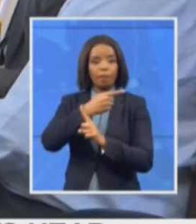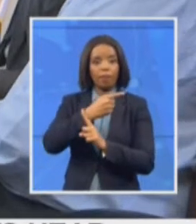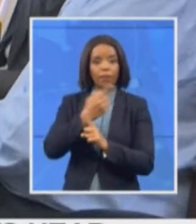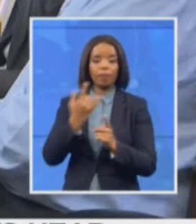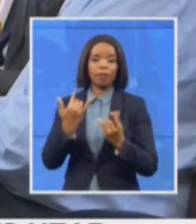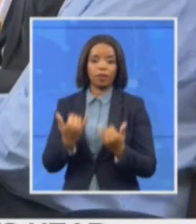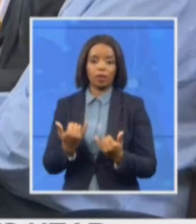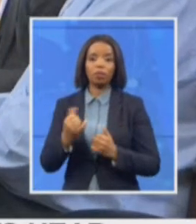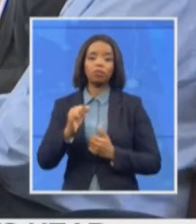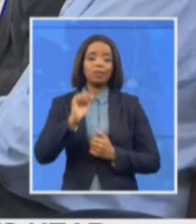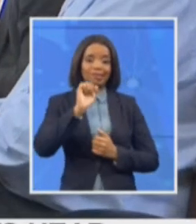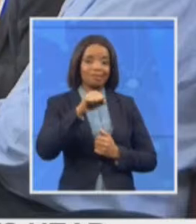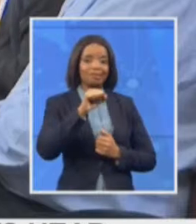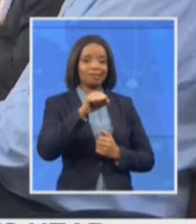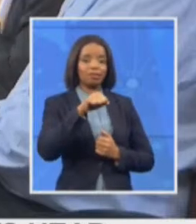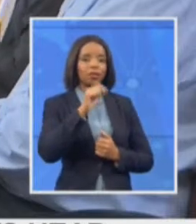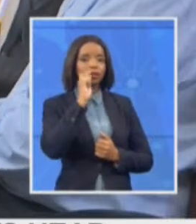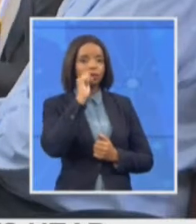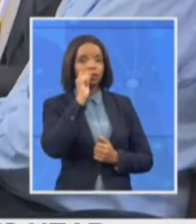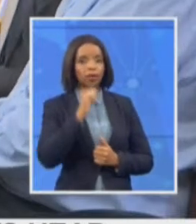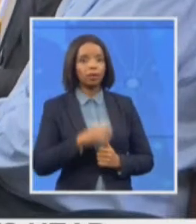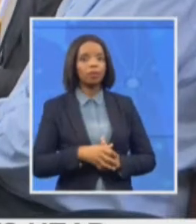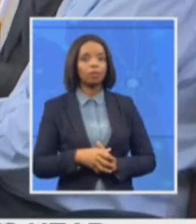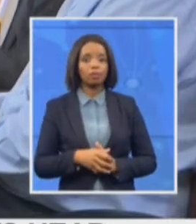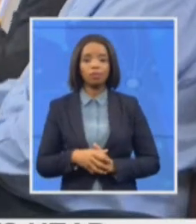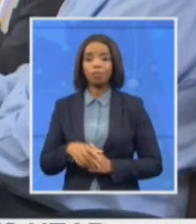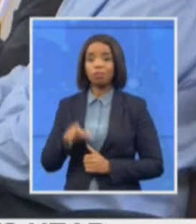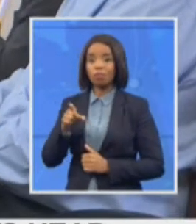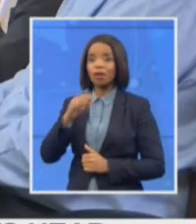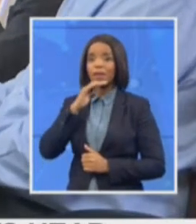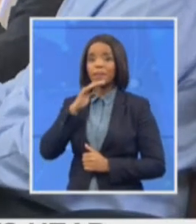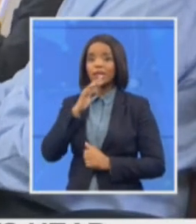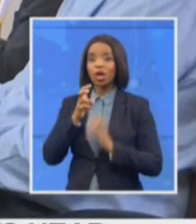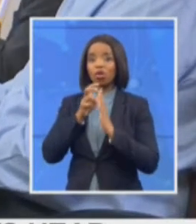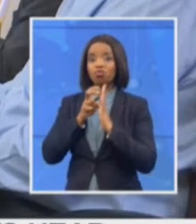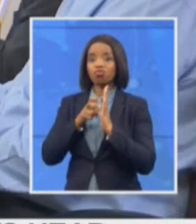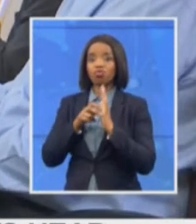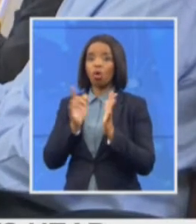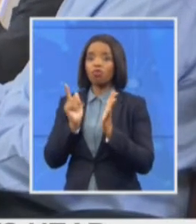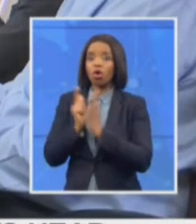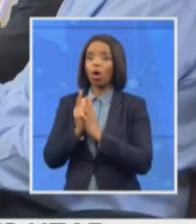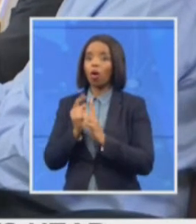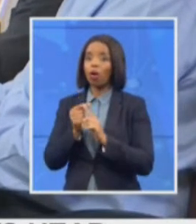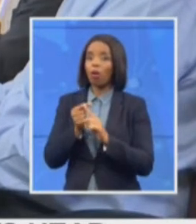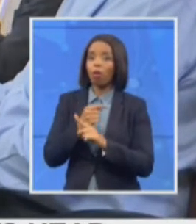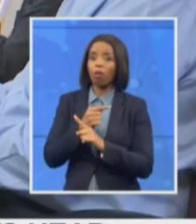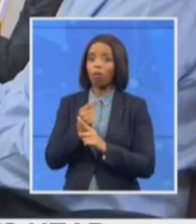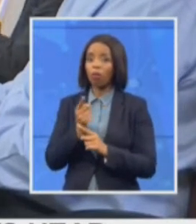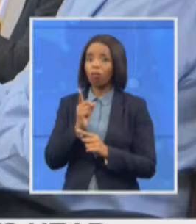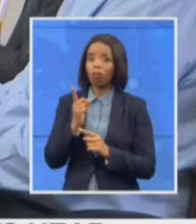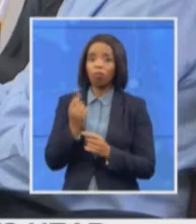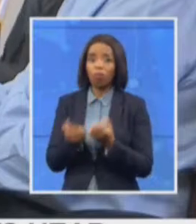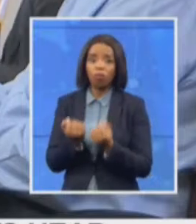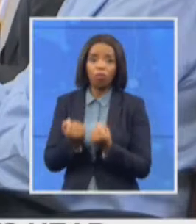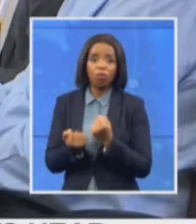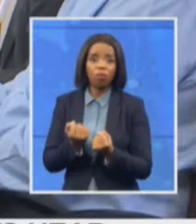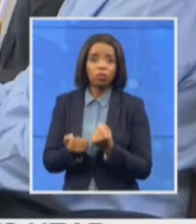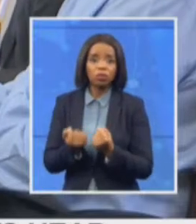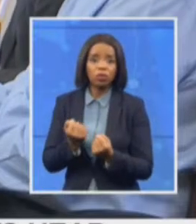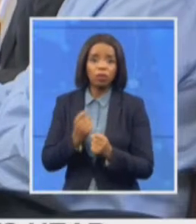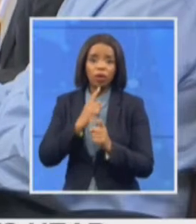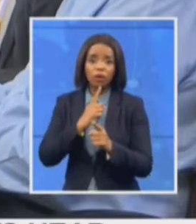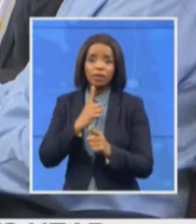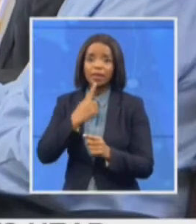well for rule of law. What is at stake is the rule of law, is a possible damages claim. It's also did